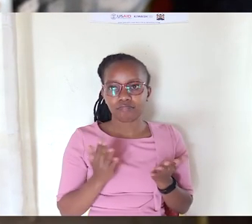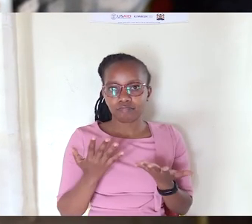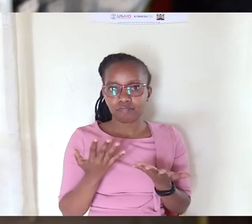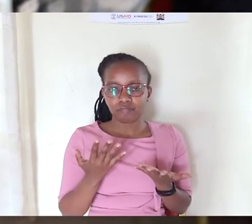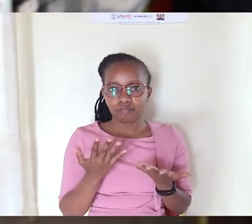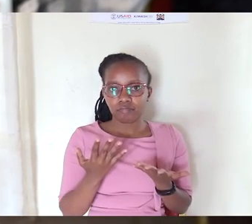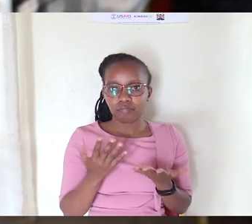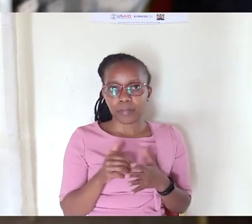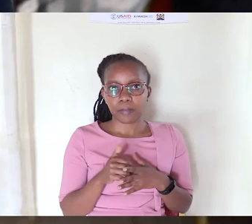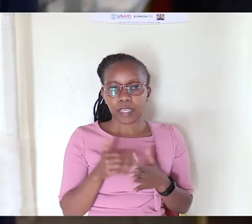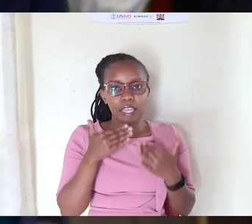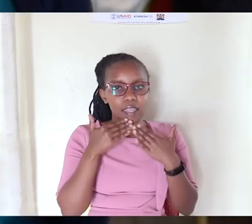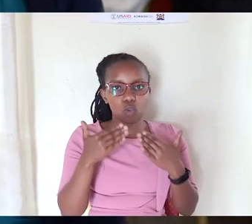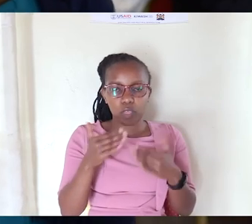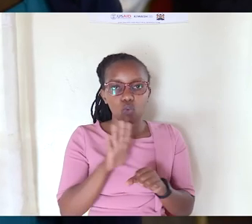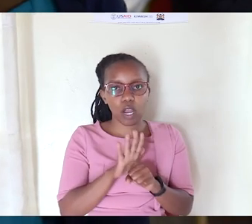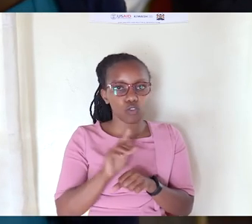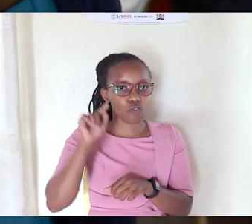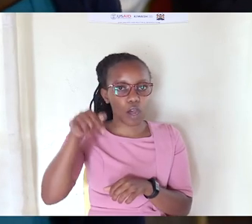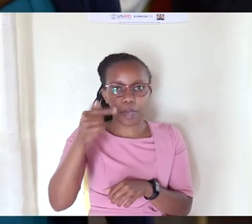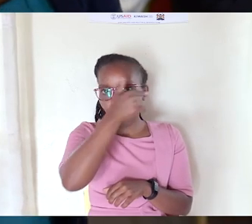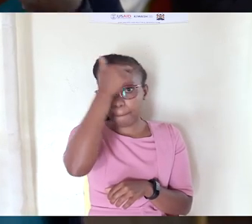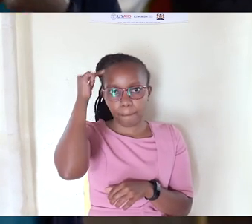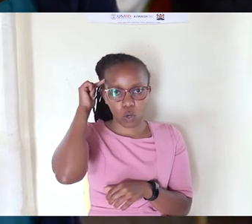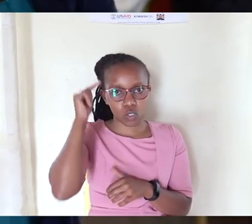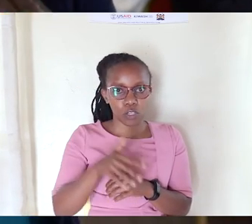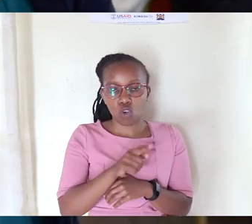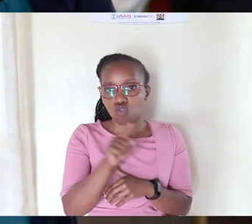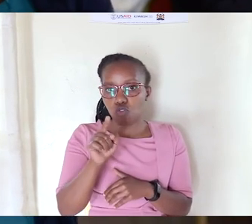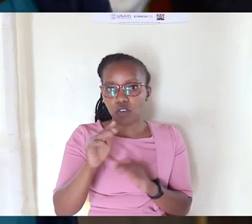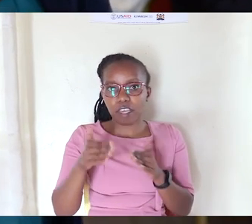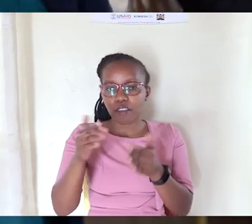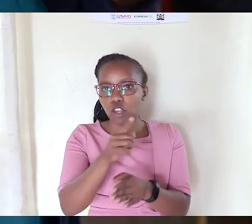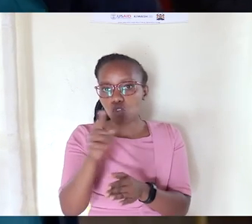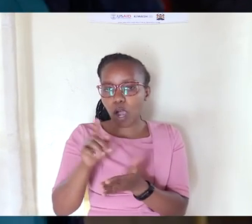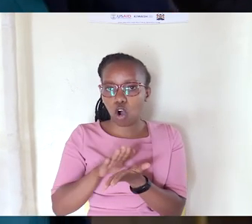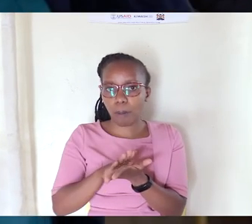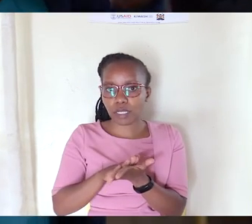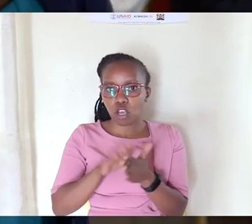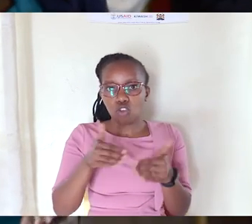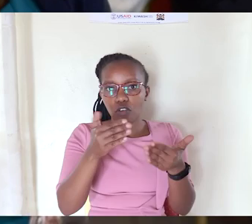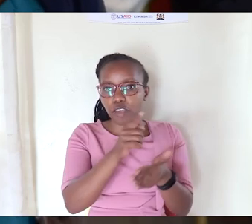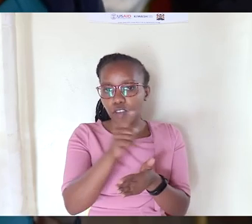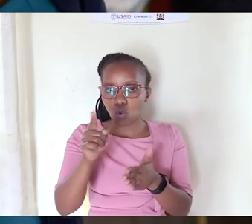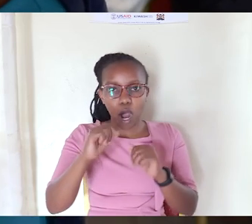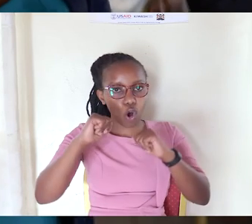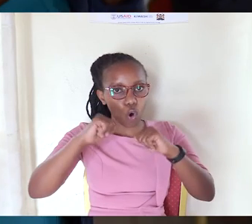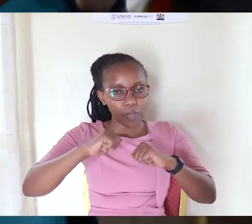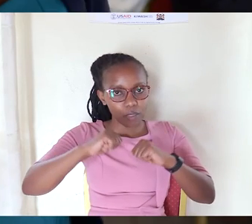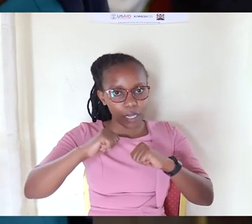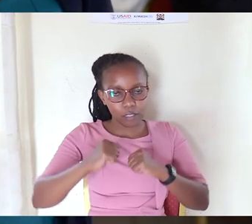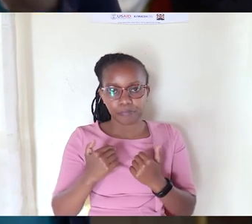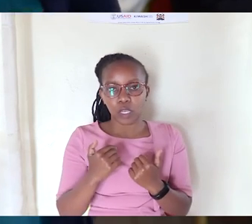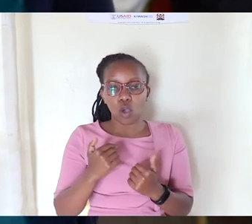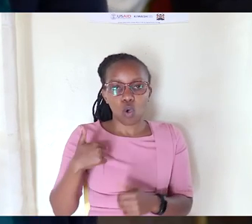really, I mean, thank you for coming, because you have given your voice, you have given the commitments that